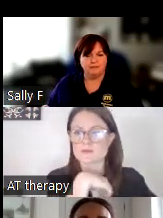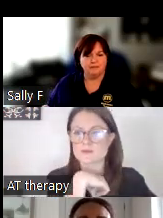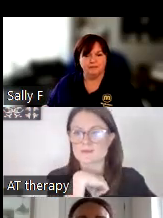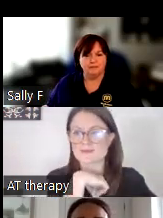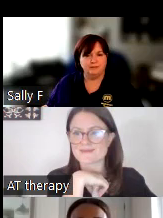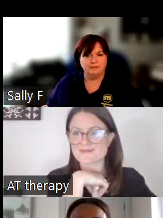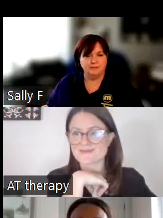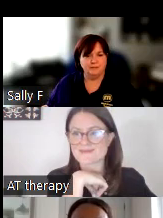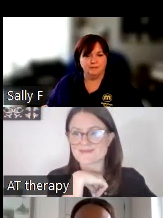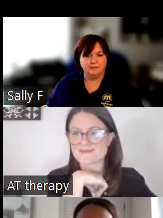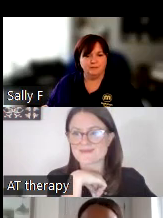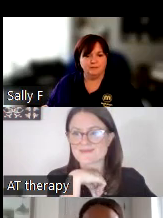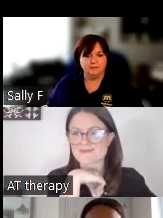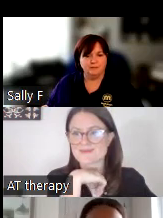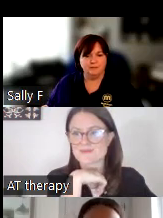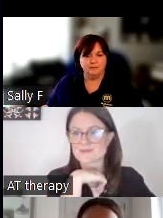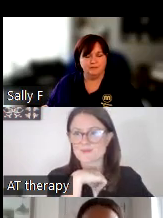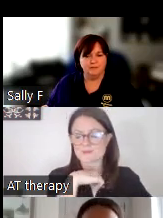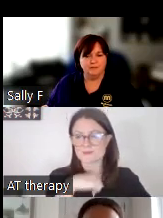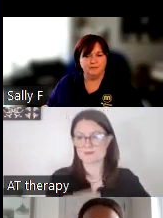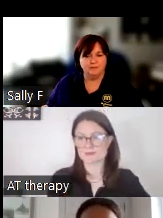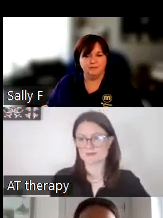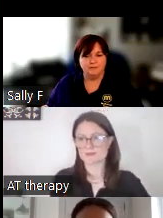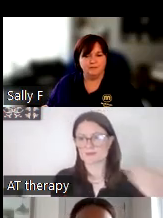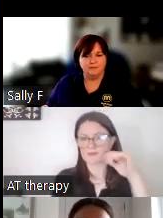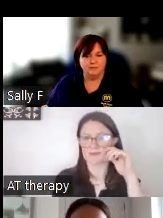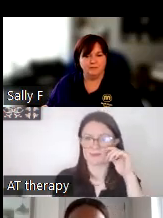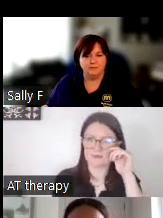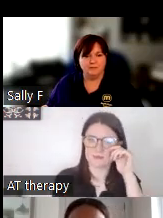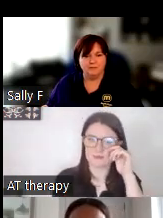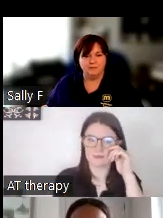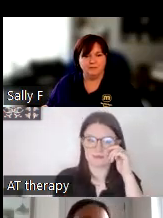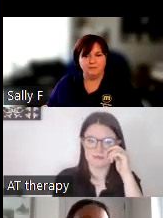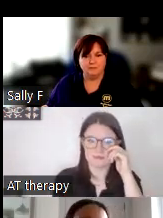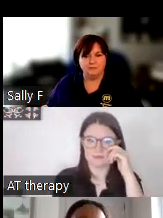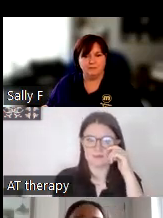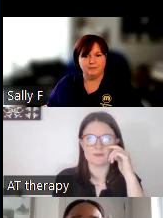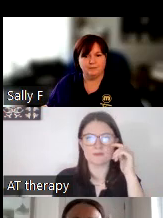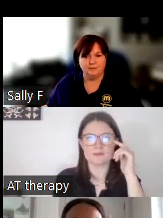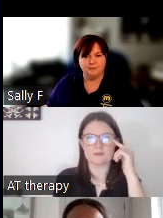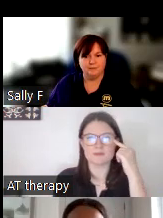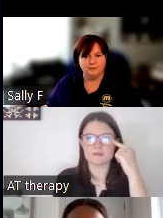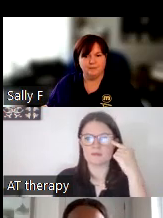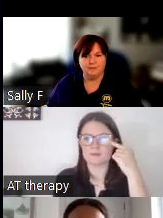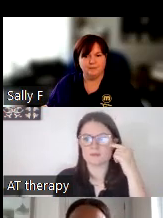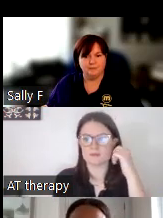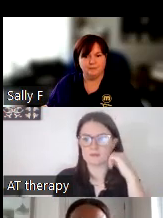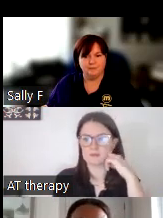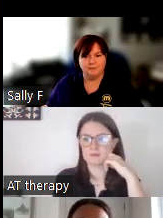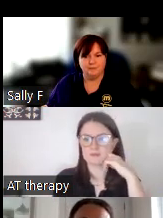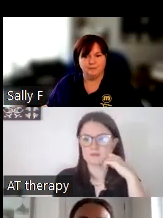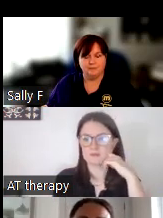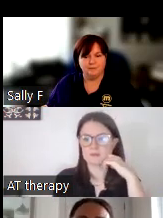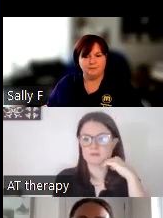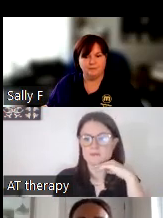meeting. So I think often parents are probably wondering why they've been sent a speech and language therapy appointment for their 6-month-old baby who's not even